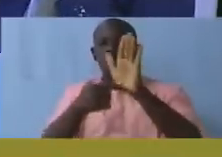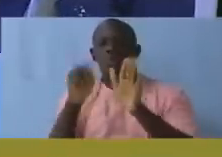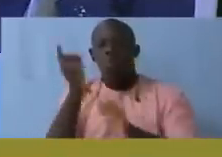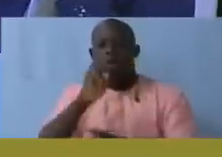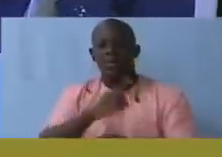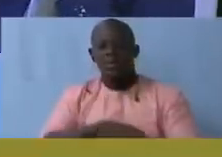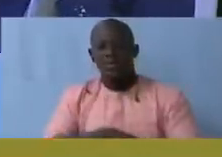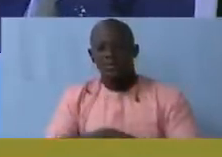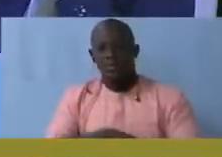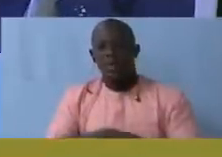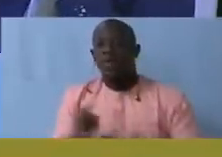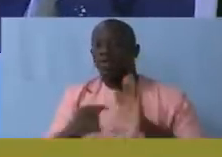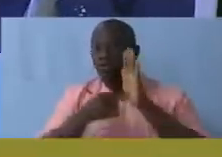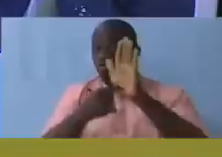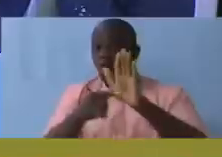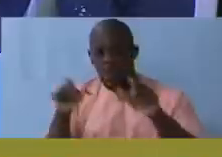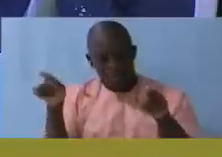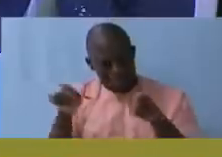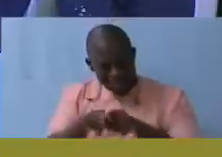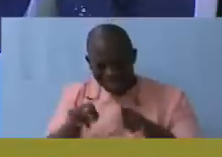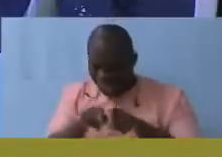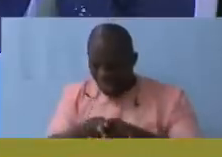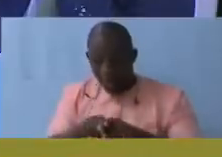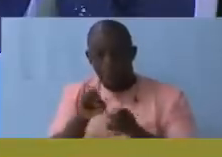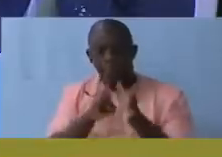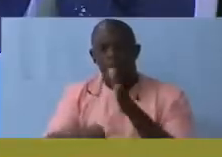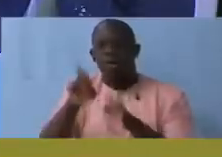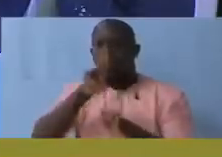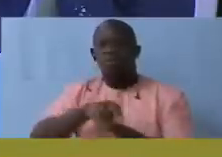It shows the same result.